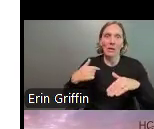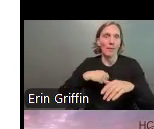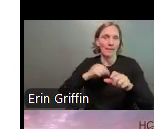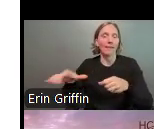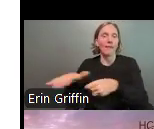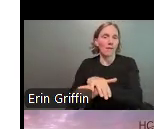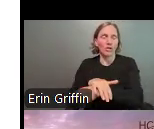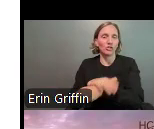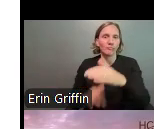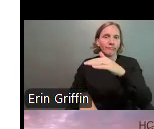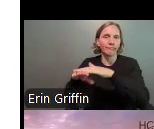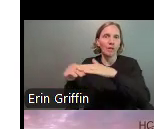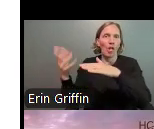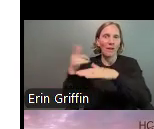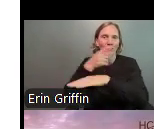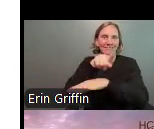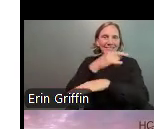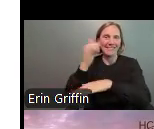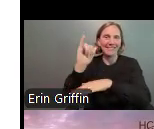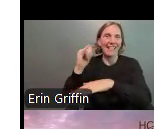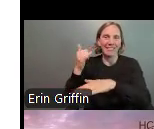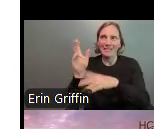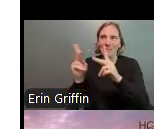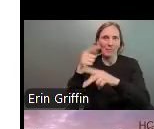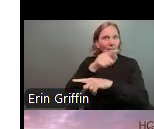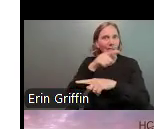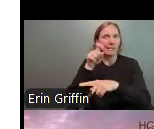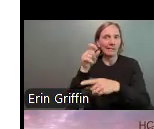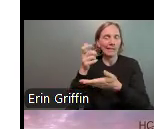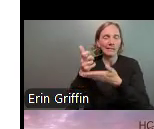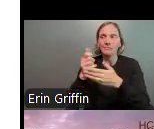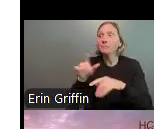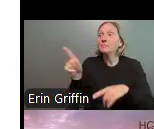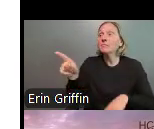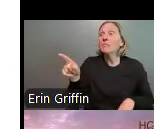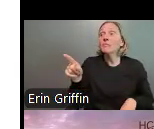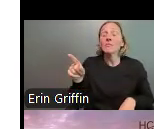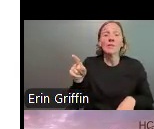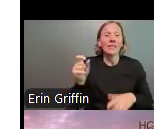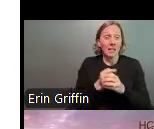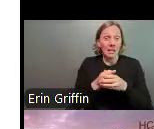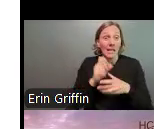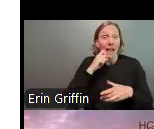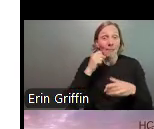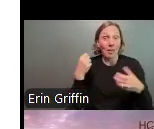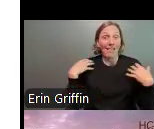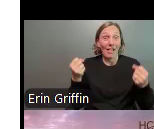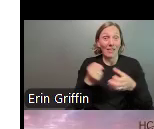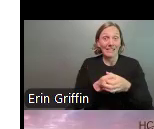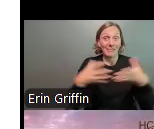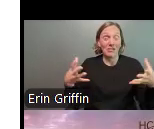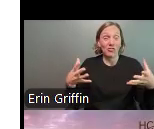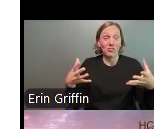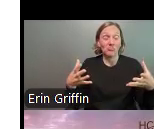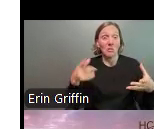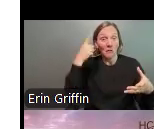please. So who is eligible? Apple Health Expansion was designed to serve individuals who are 19 years